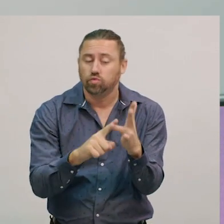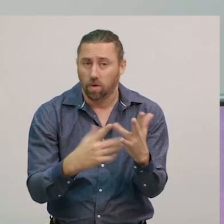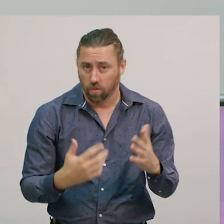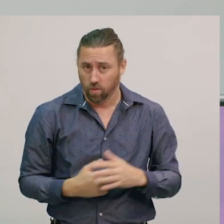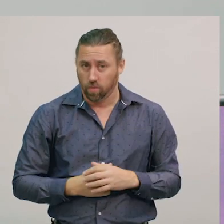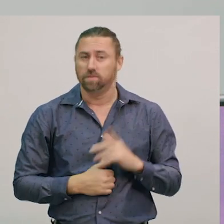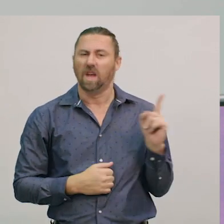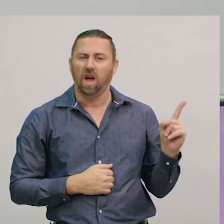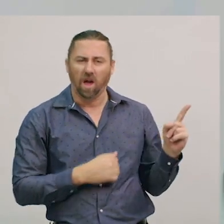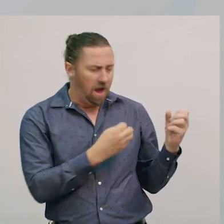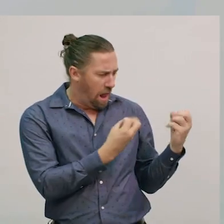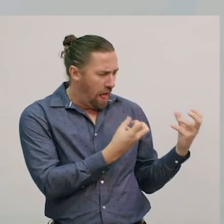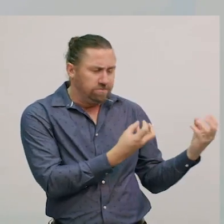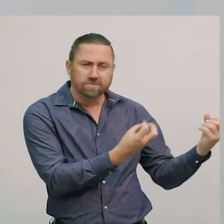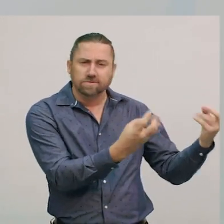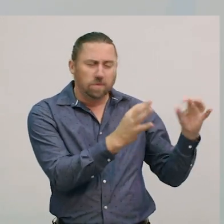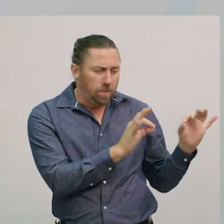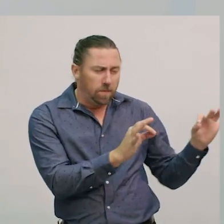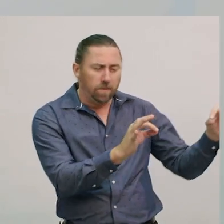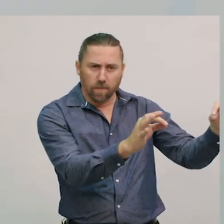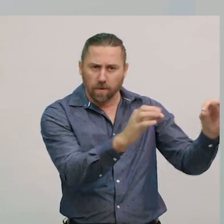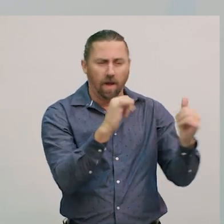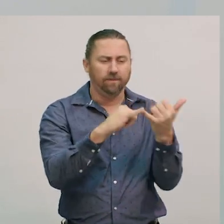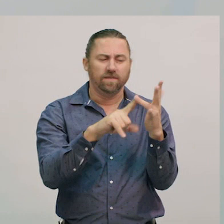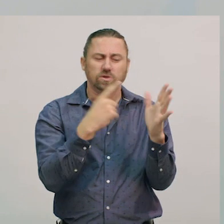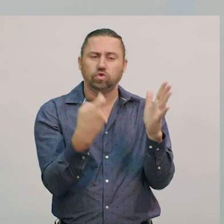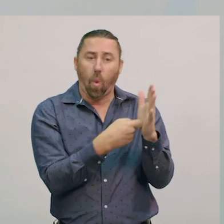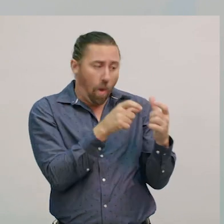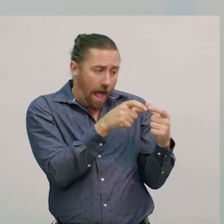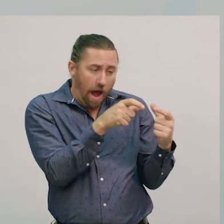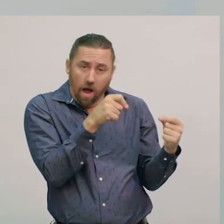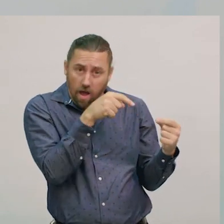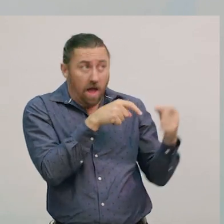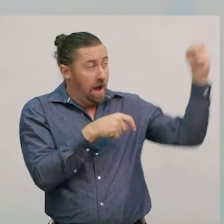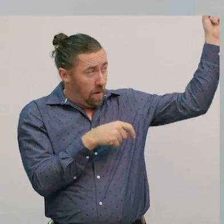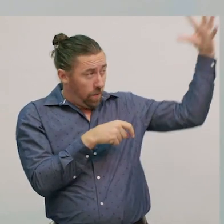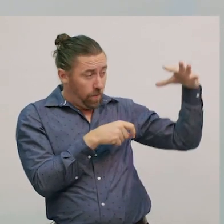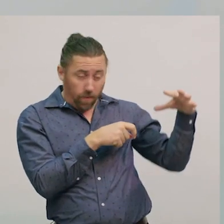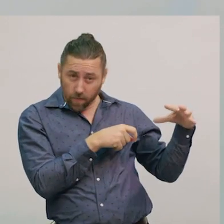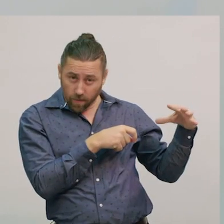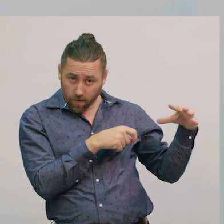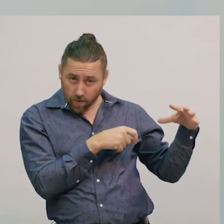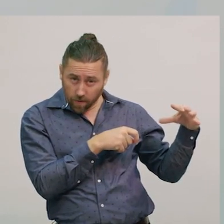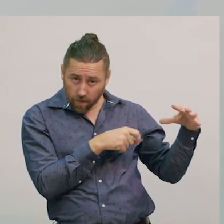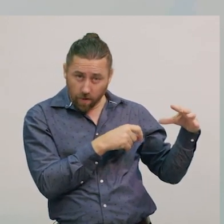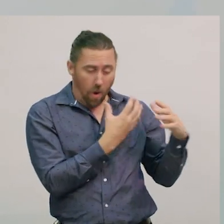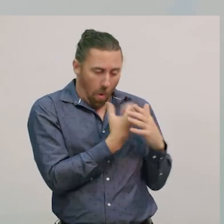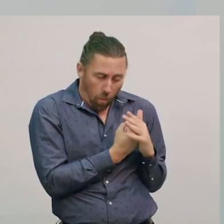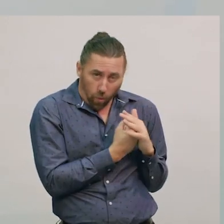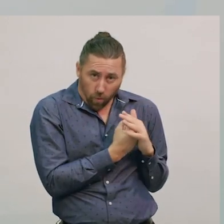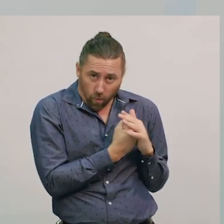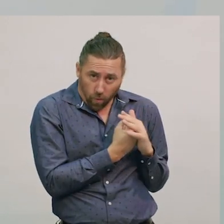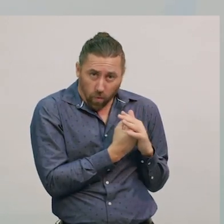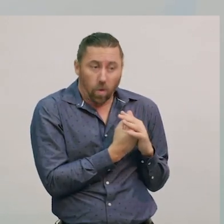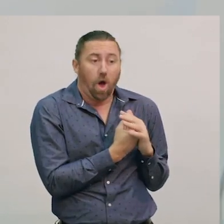our fairy lights. They have a solar panel and generate electricity from the sun, stored and